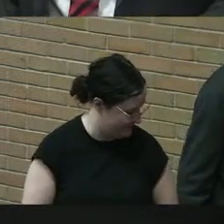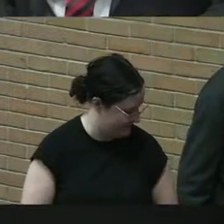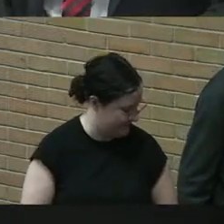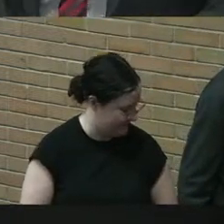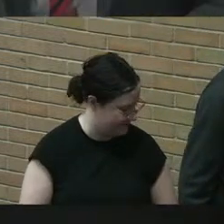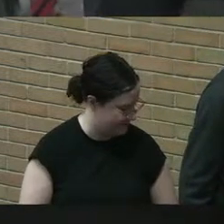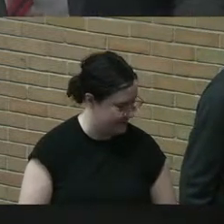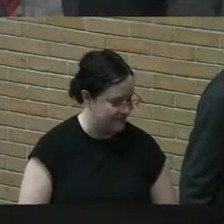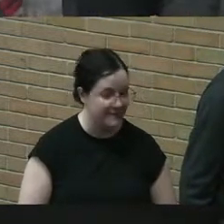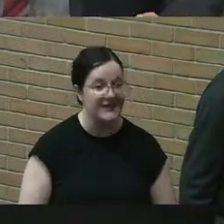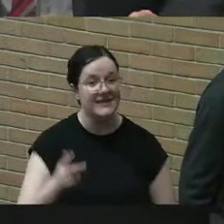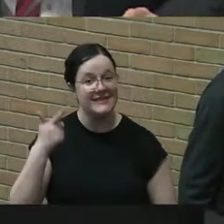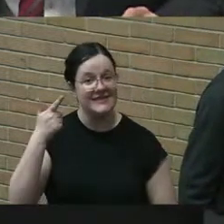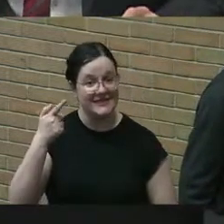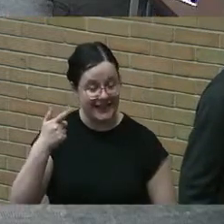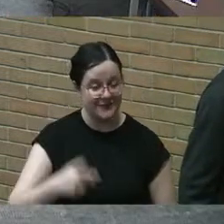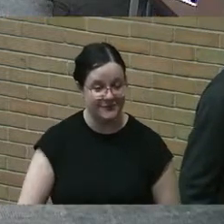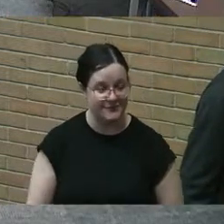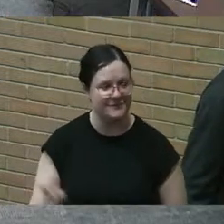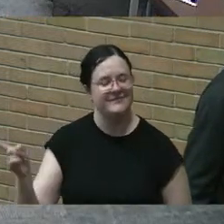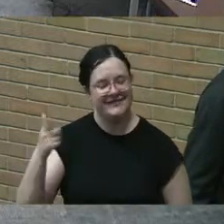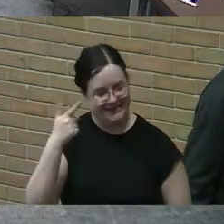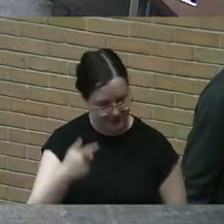Can I have a second, please? Second.